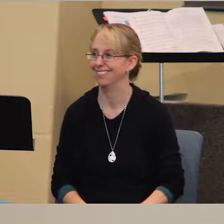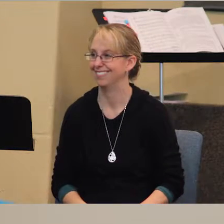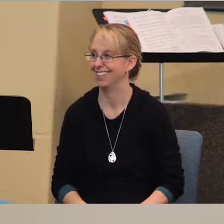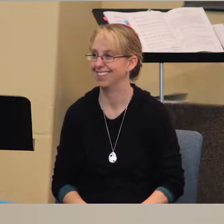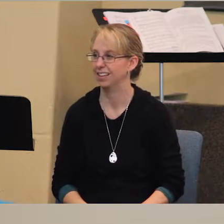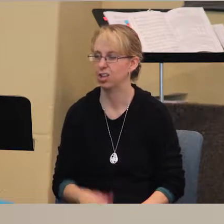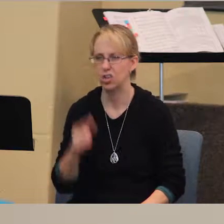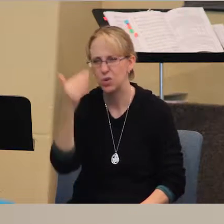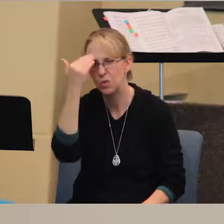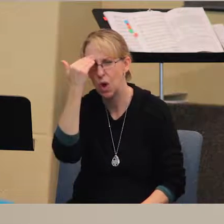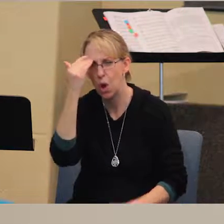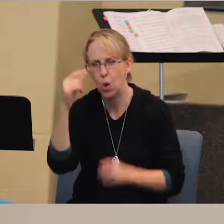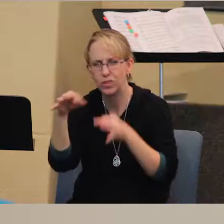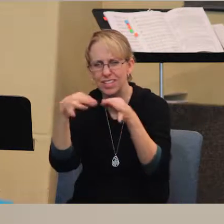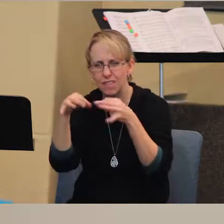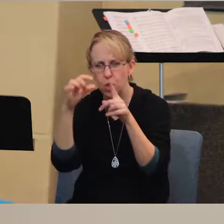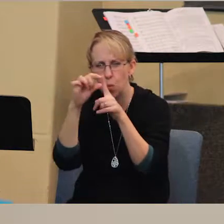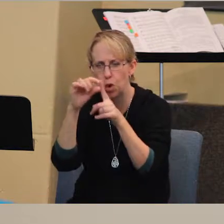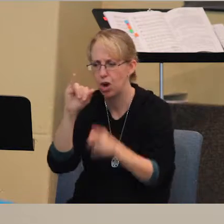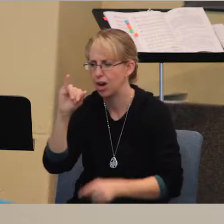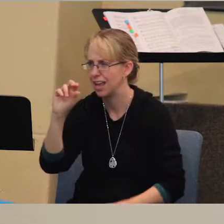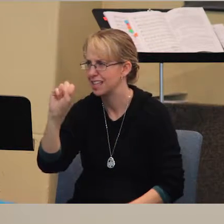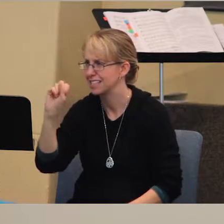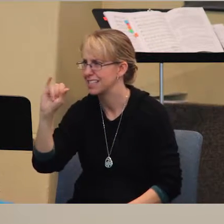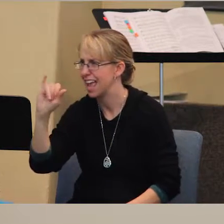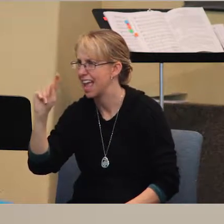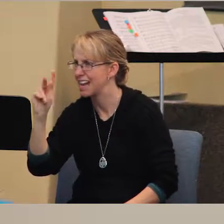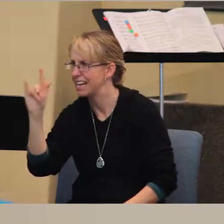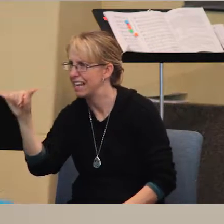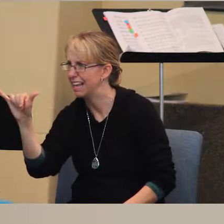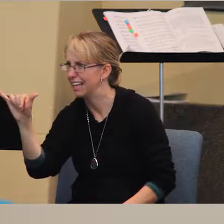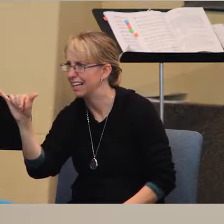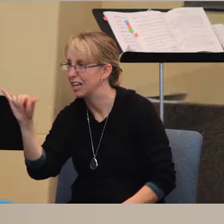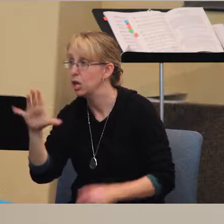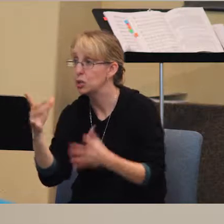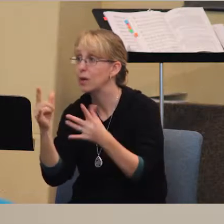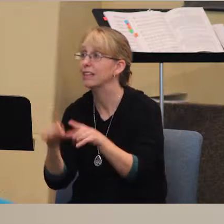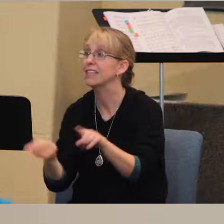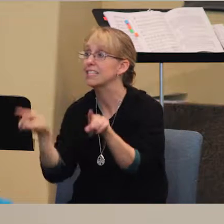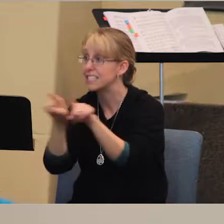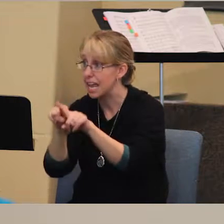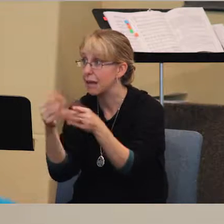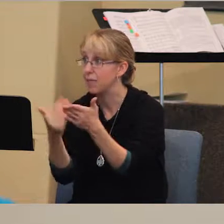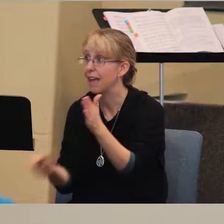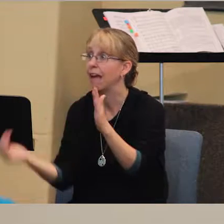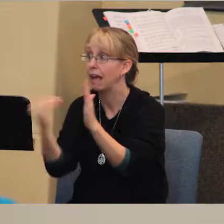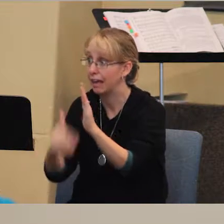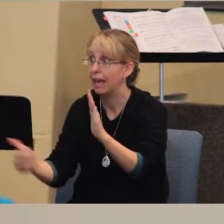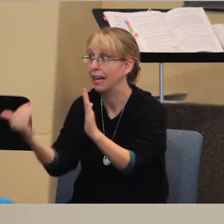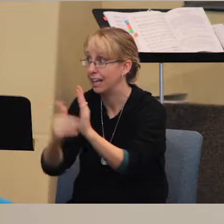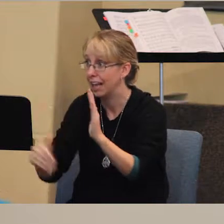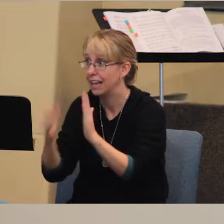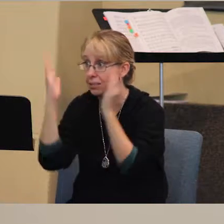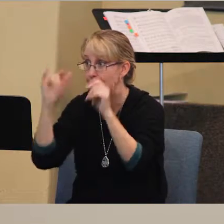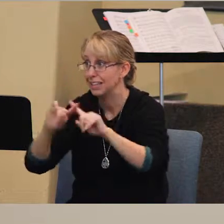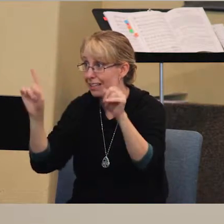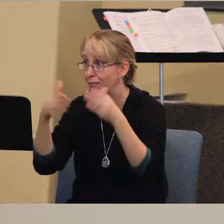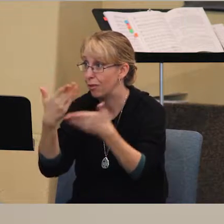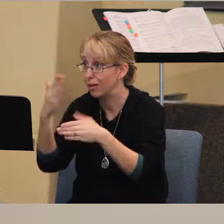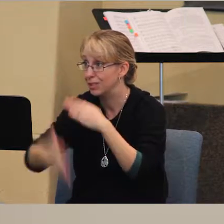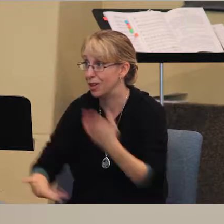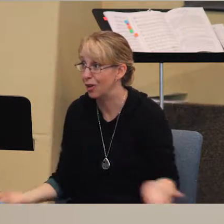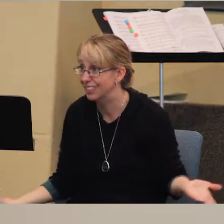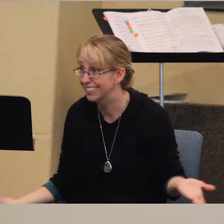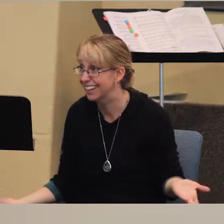what insanity is, right? Keep doing the same thing over and over again and expecting some different results. And so